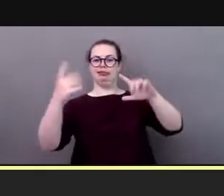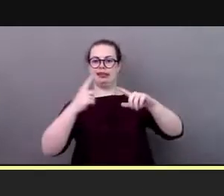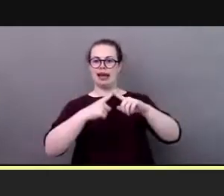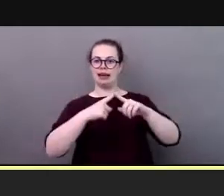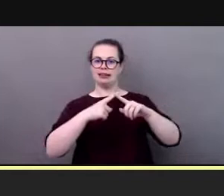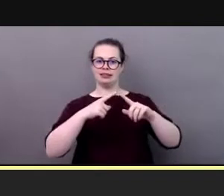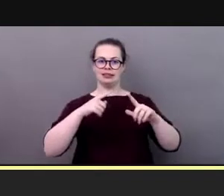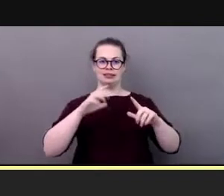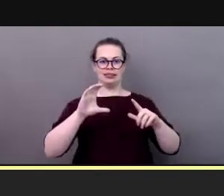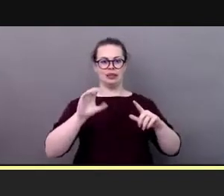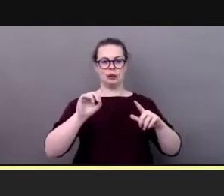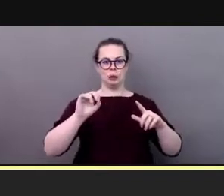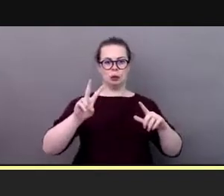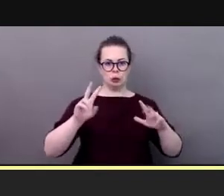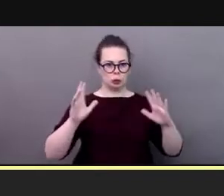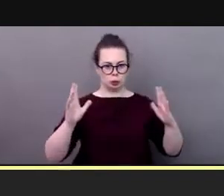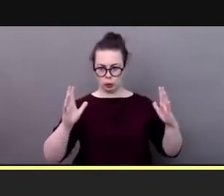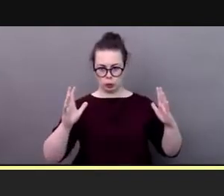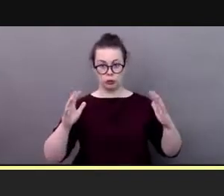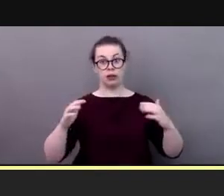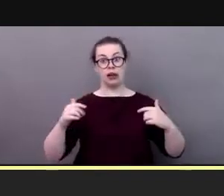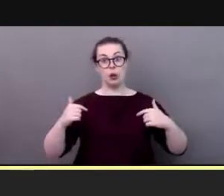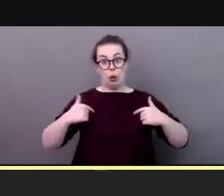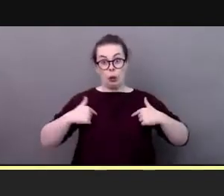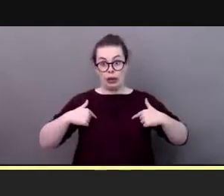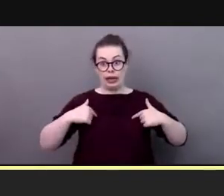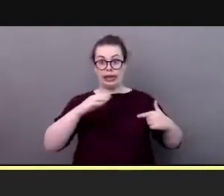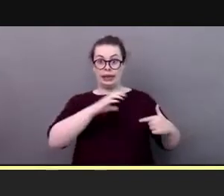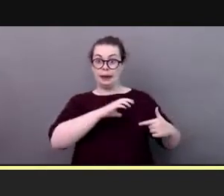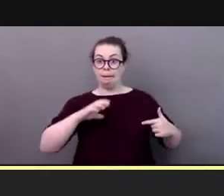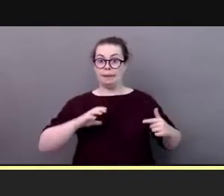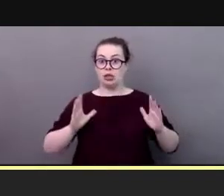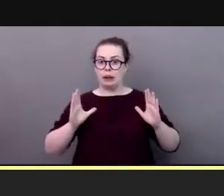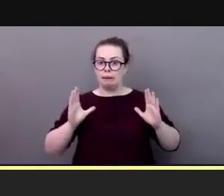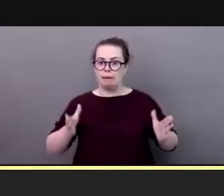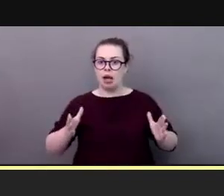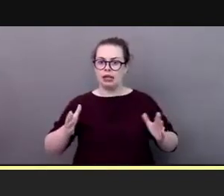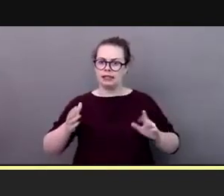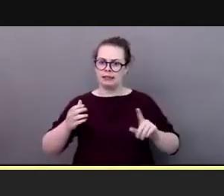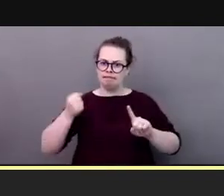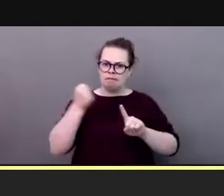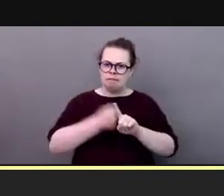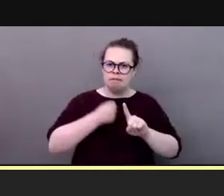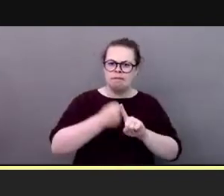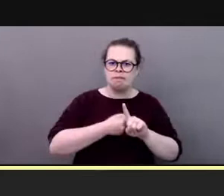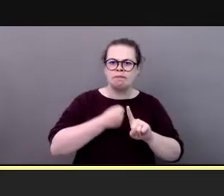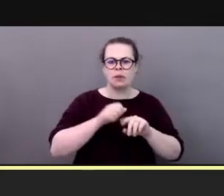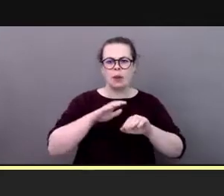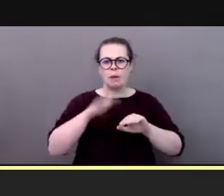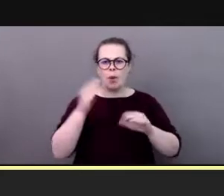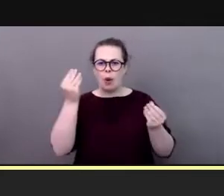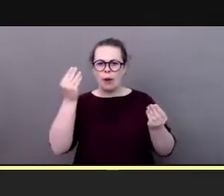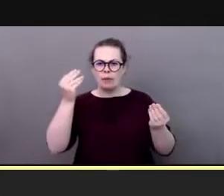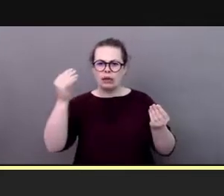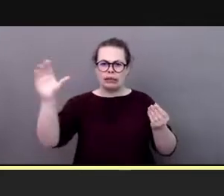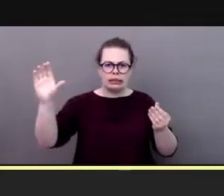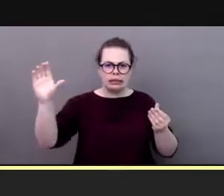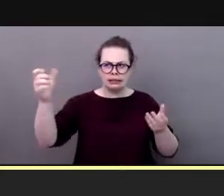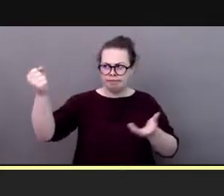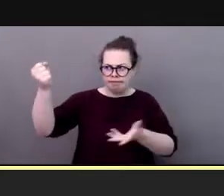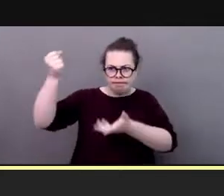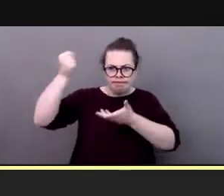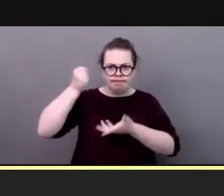need to advocate for more climate funding, climate adaptation